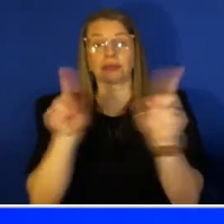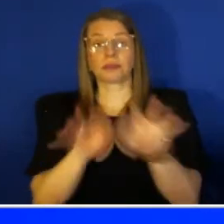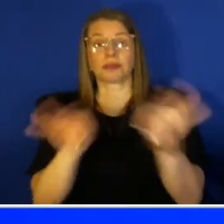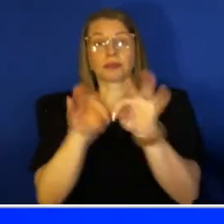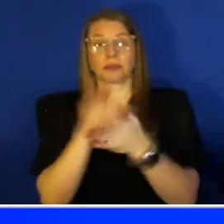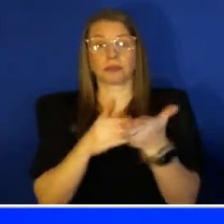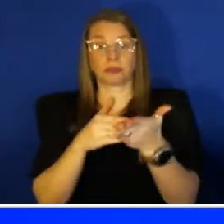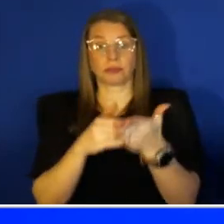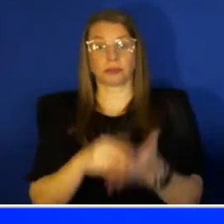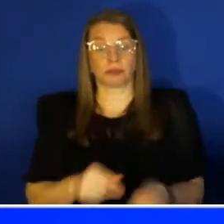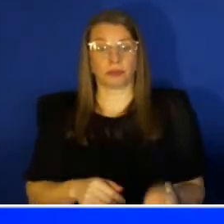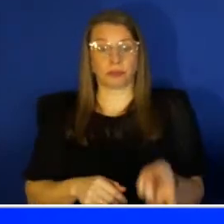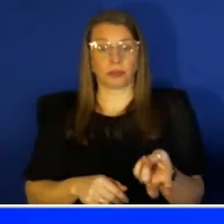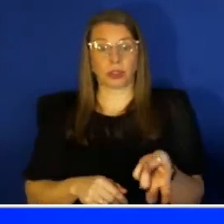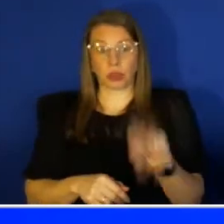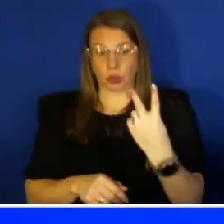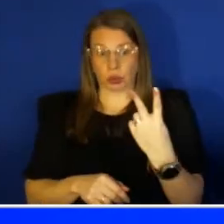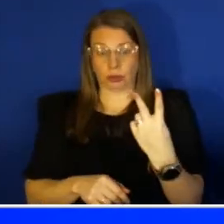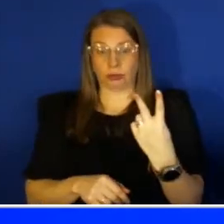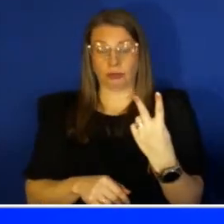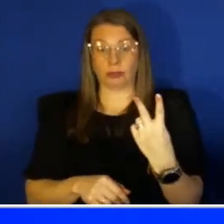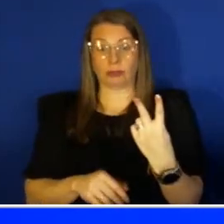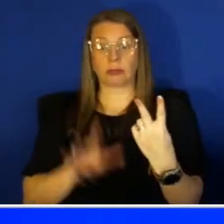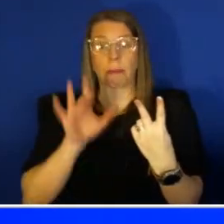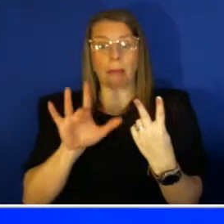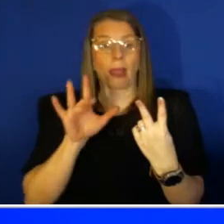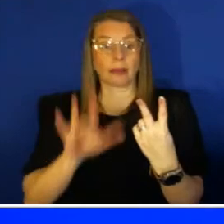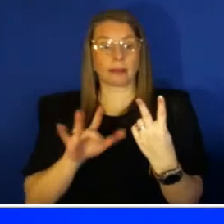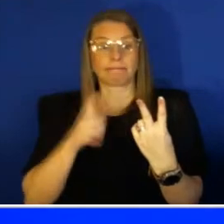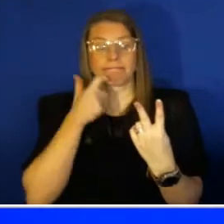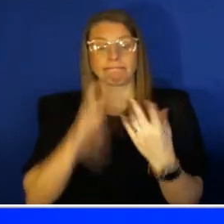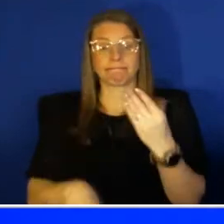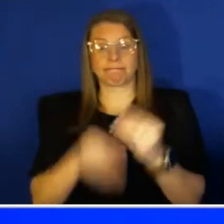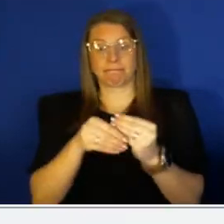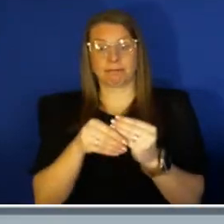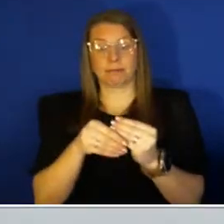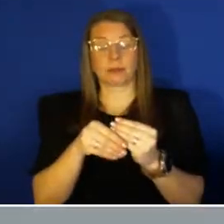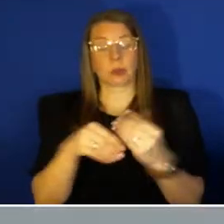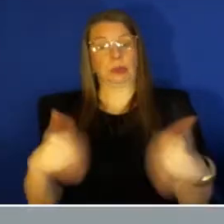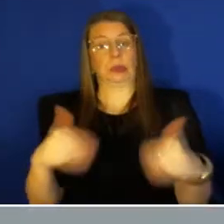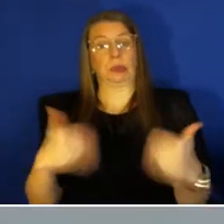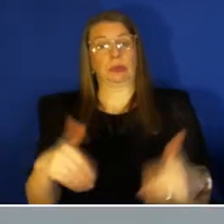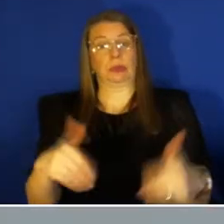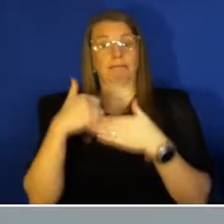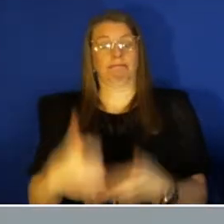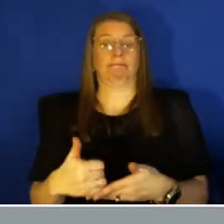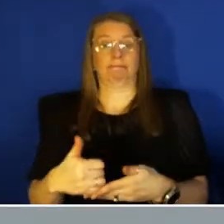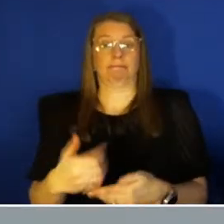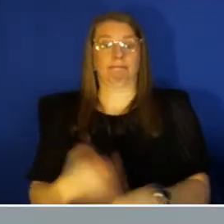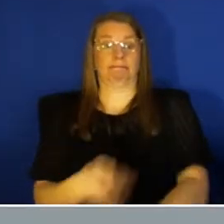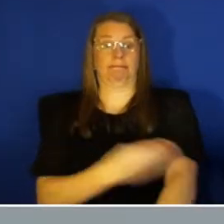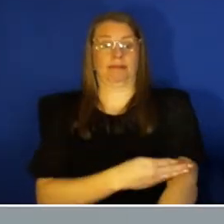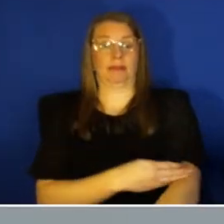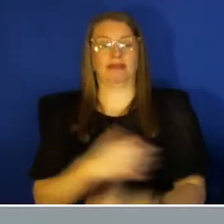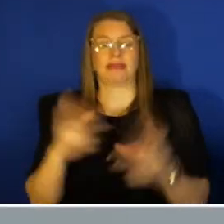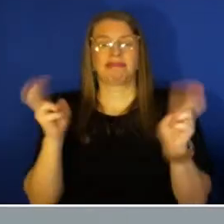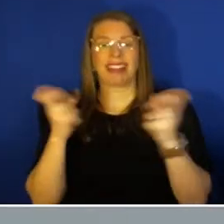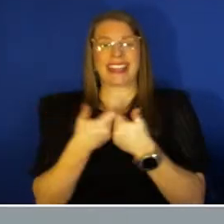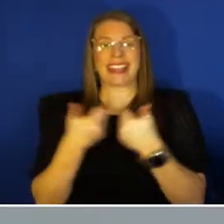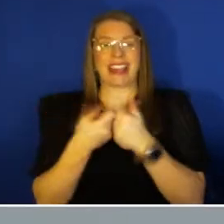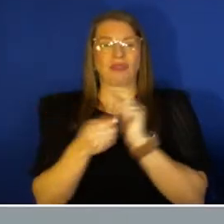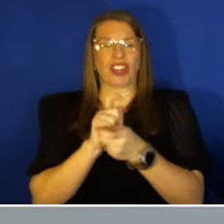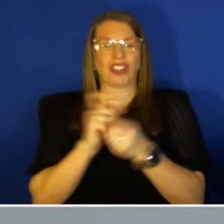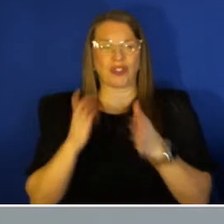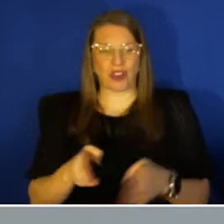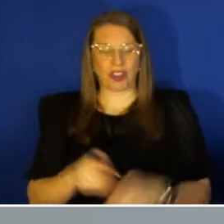are 2 buttons that we recently added, which is a game changer, if you would like to say, because they can either